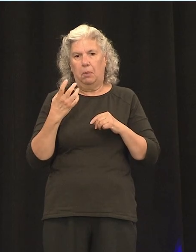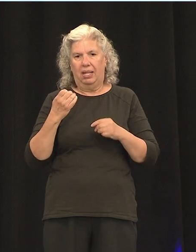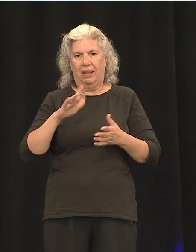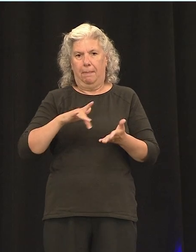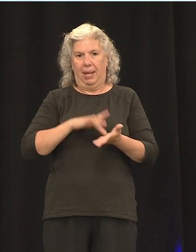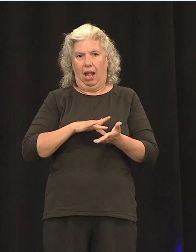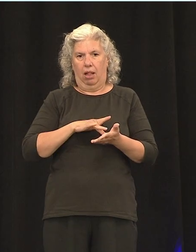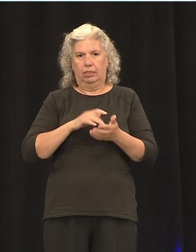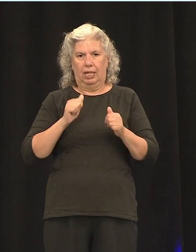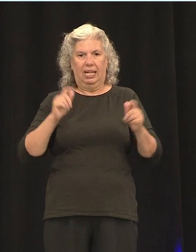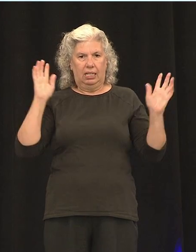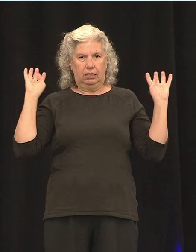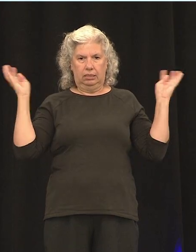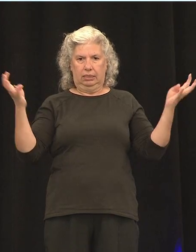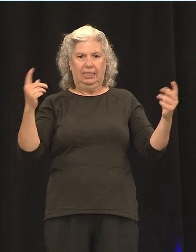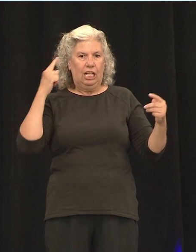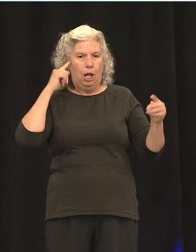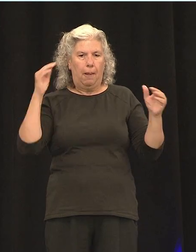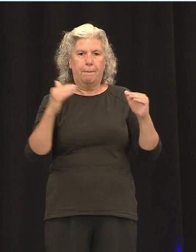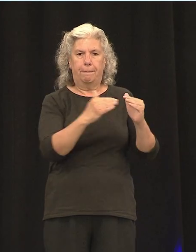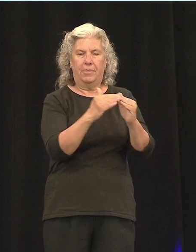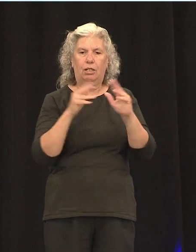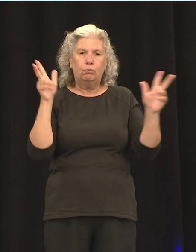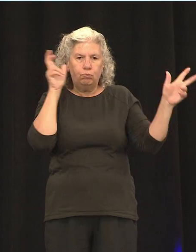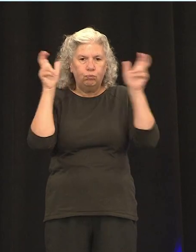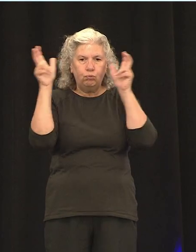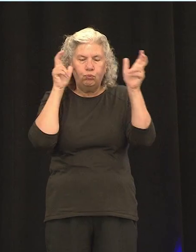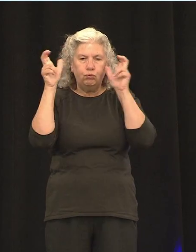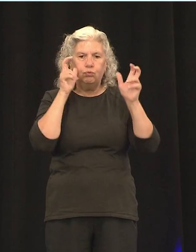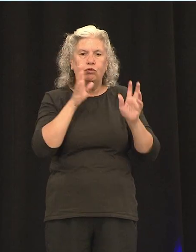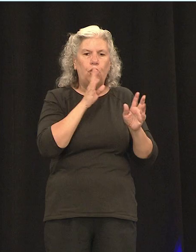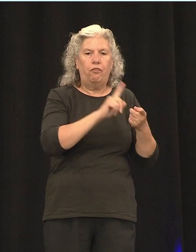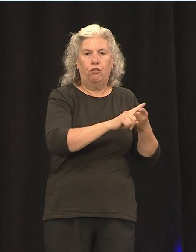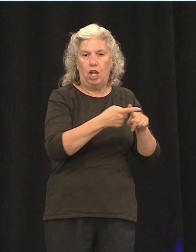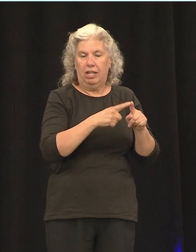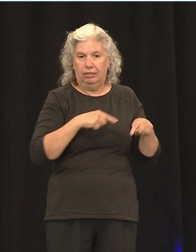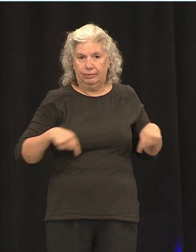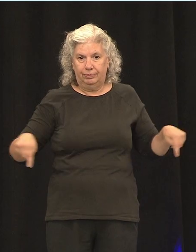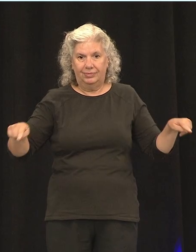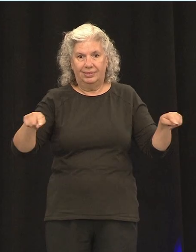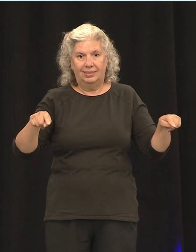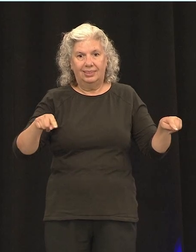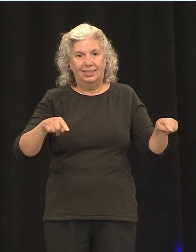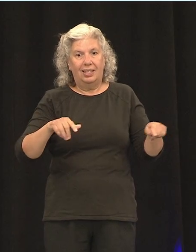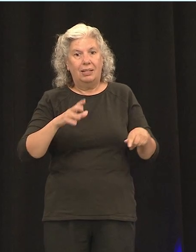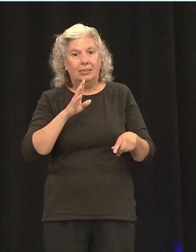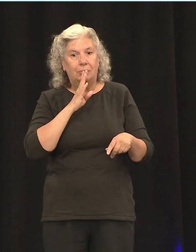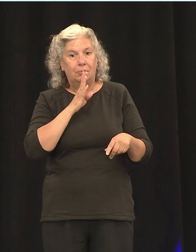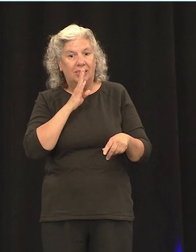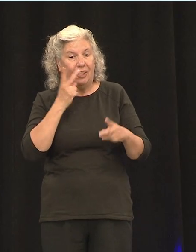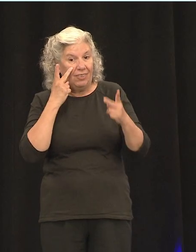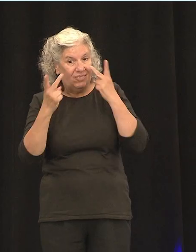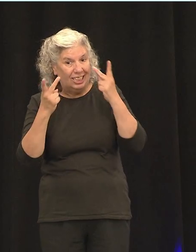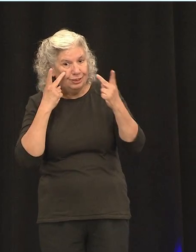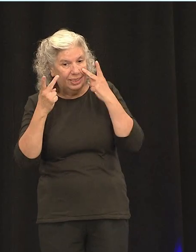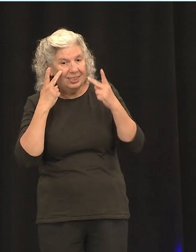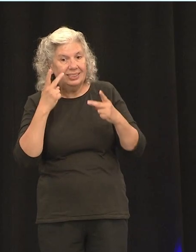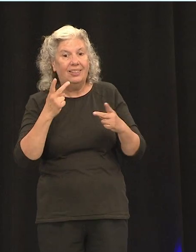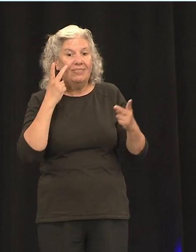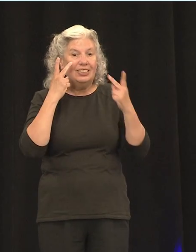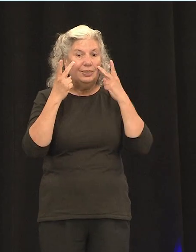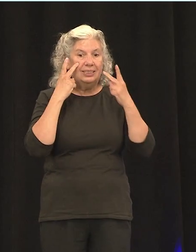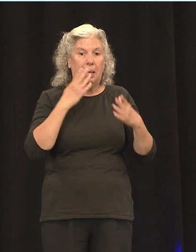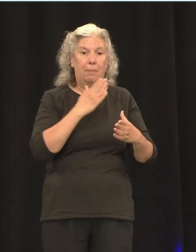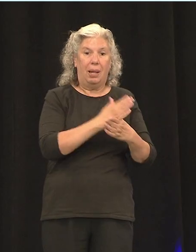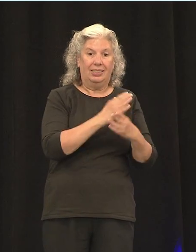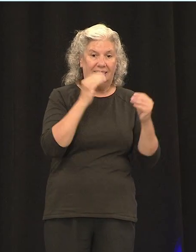better. From the vision perspective, the teacher of the visually impaired might come in and say, well, that child should be in the front of the classroom,